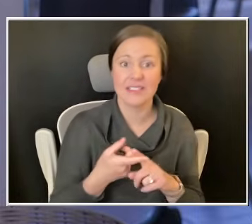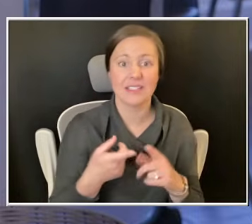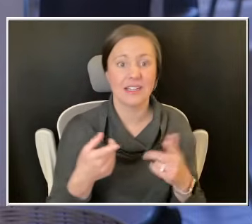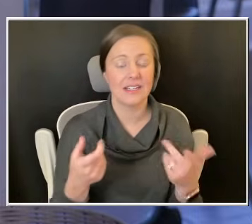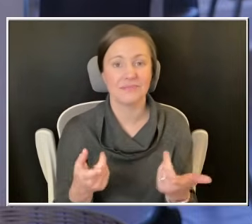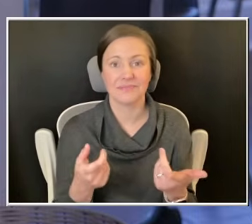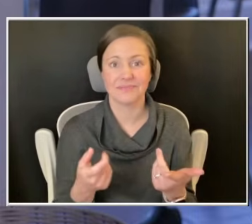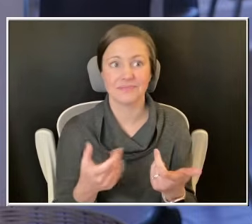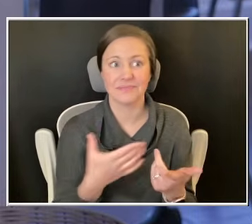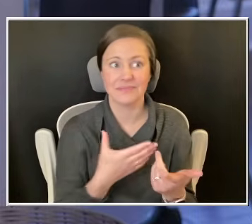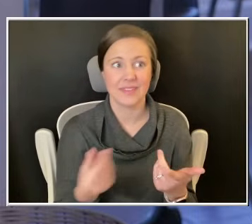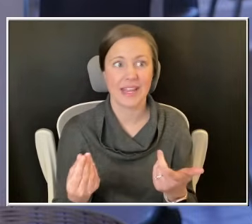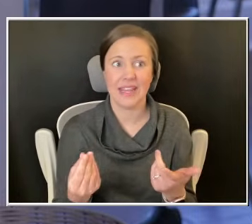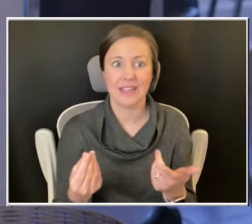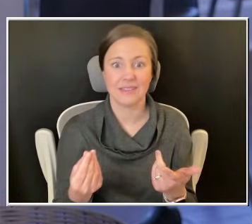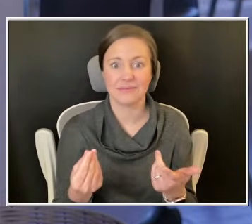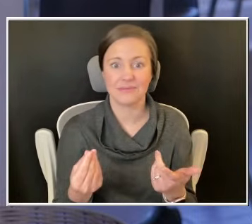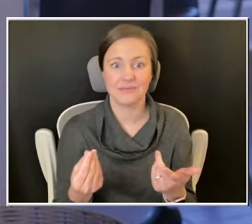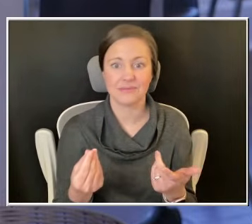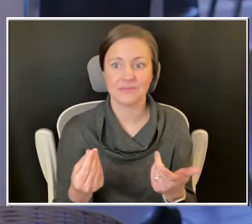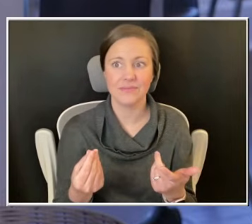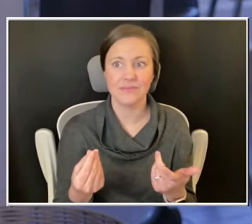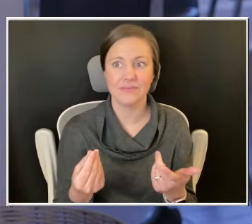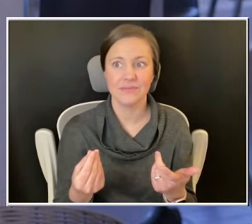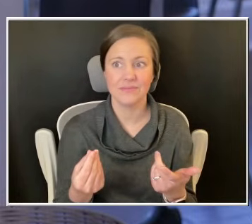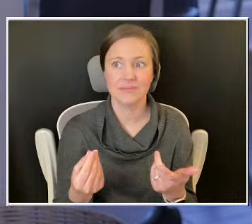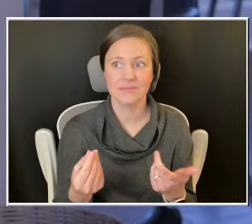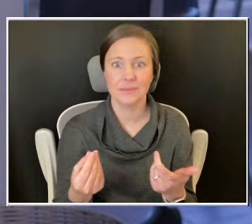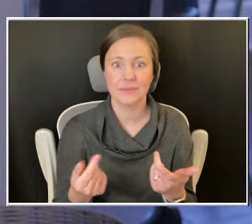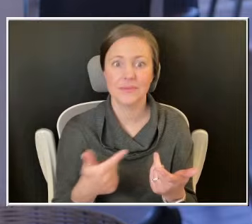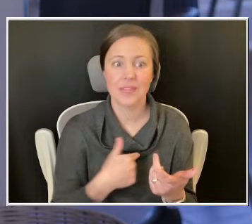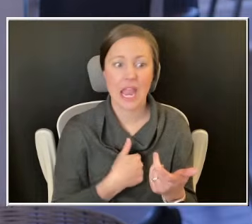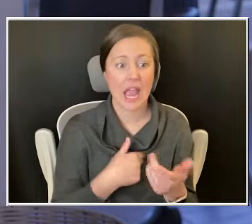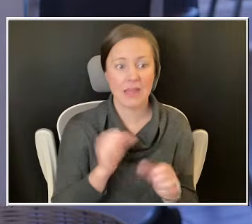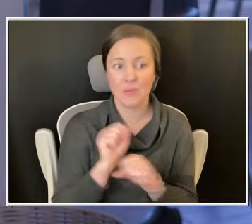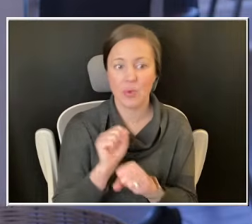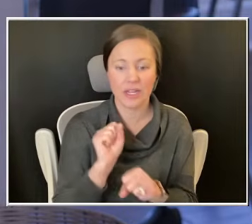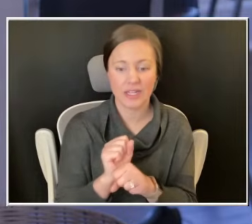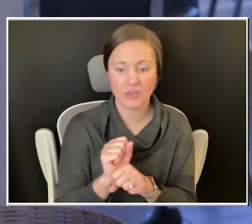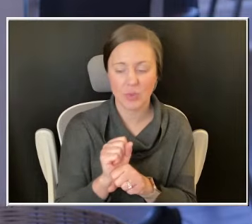And that I am, working towards